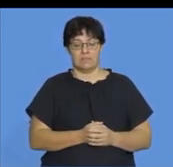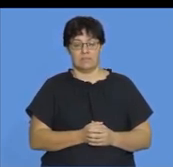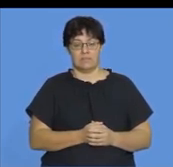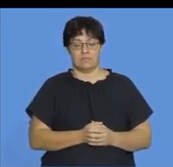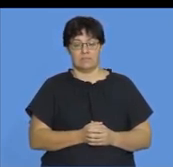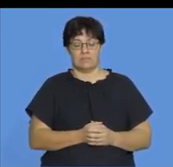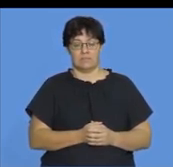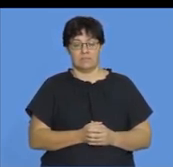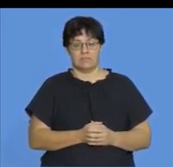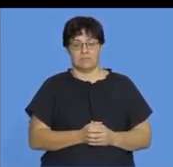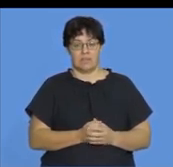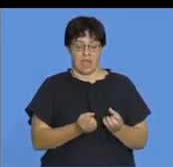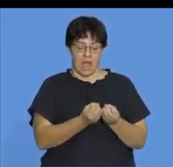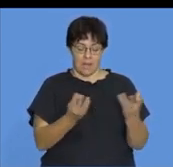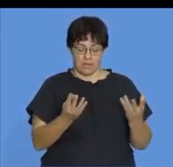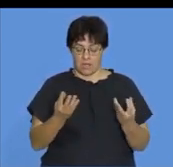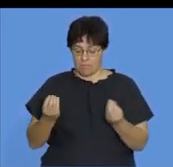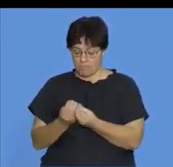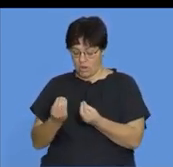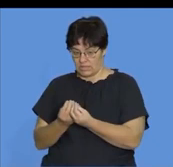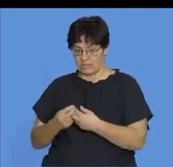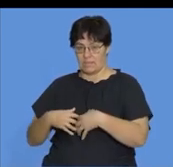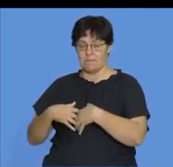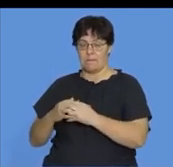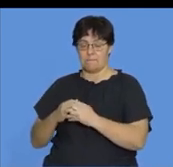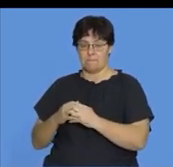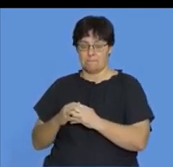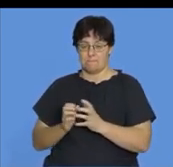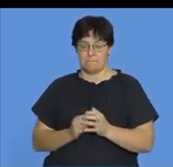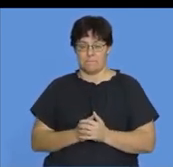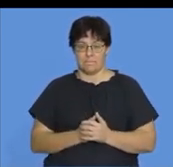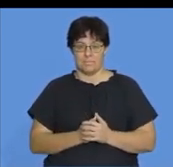the amount of product obtained.